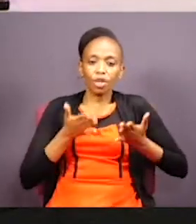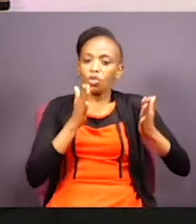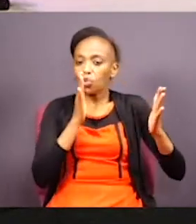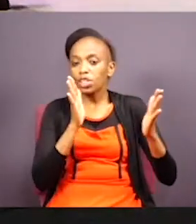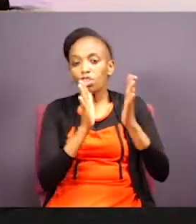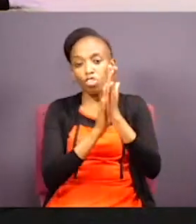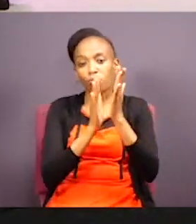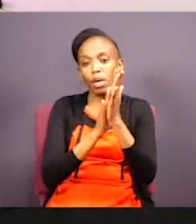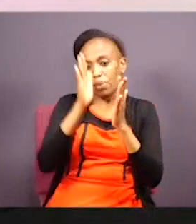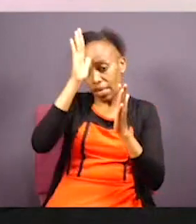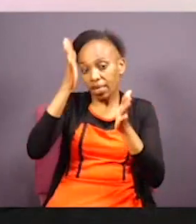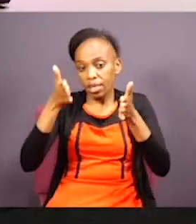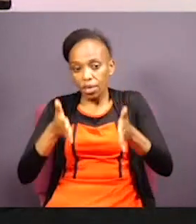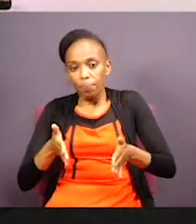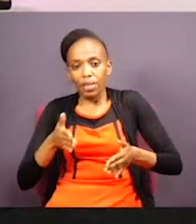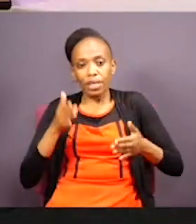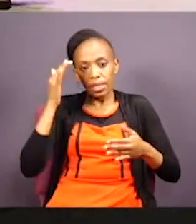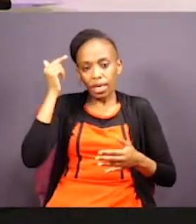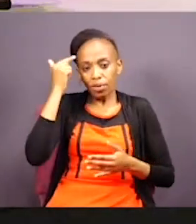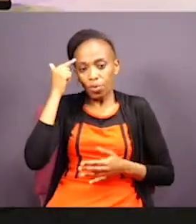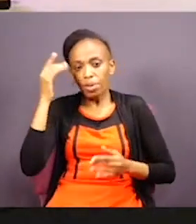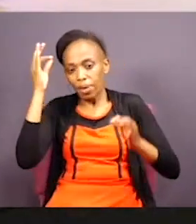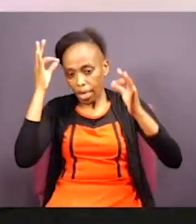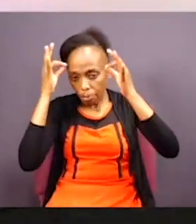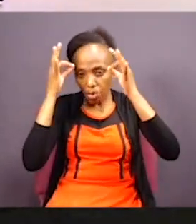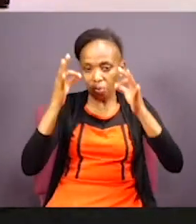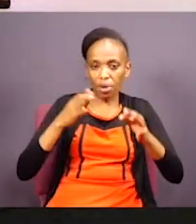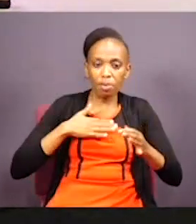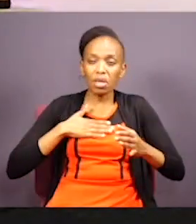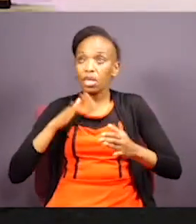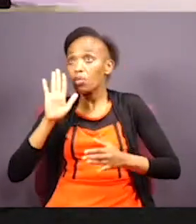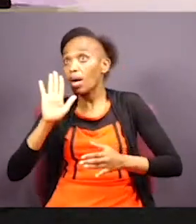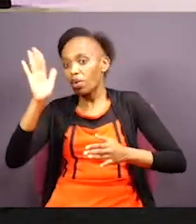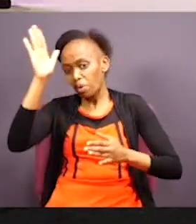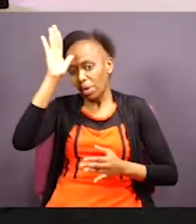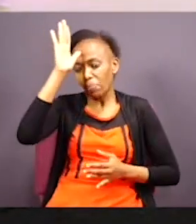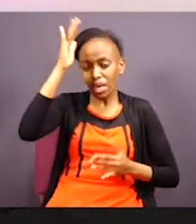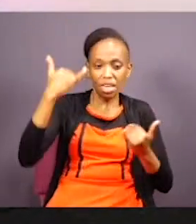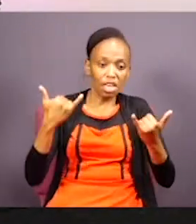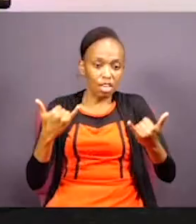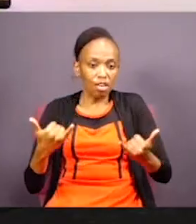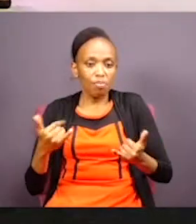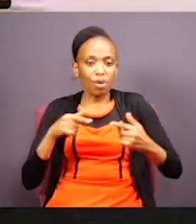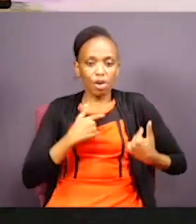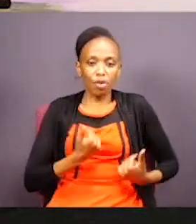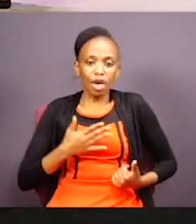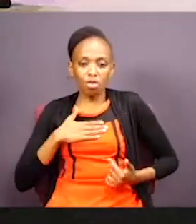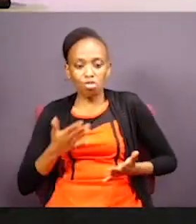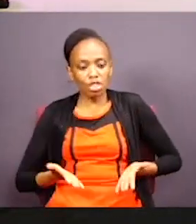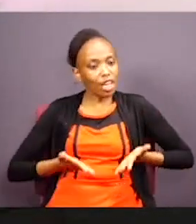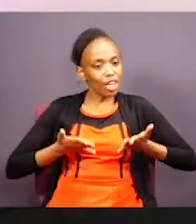sana kukusifu baba. Leo. Akili yangu imeamua mimi ni wako baba. Leo. Moyo